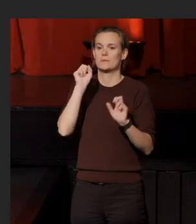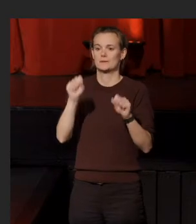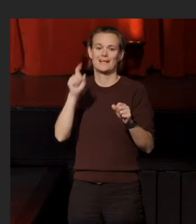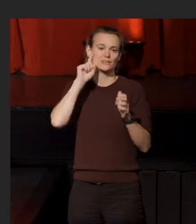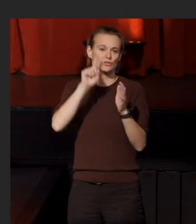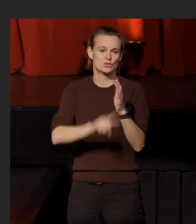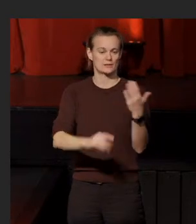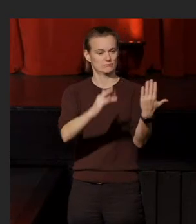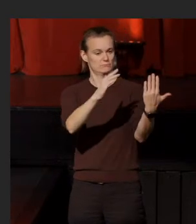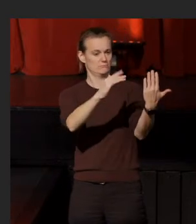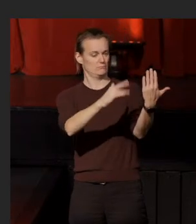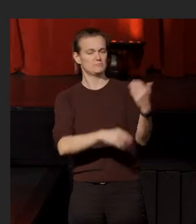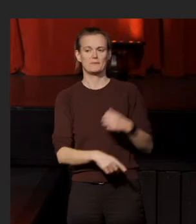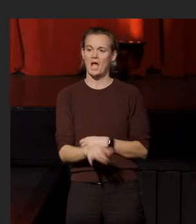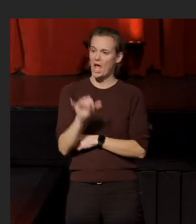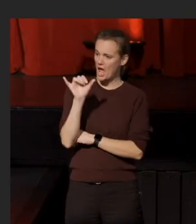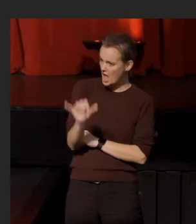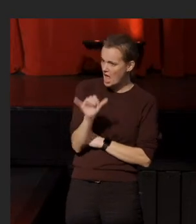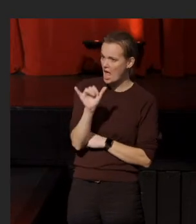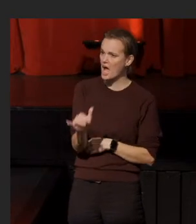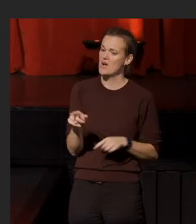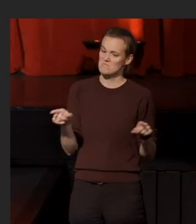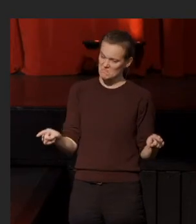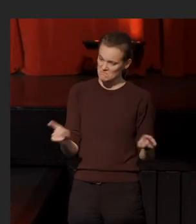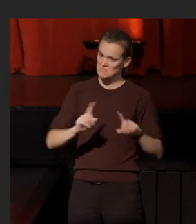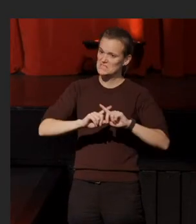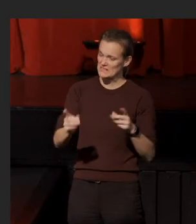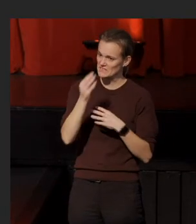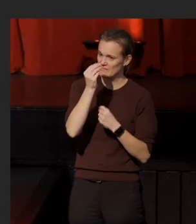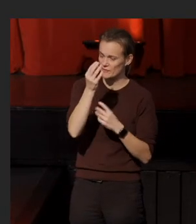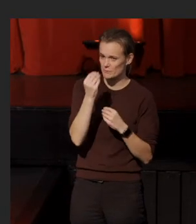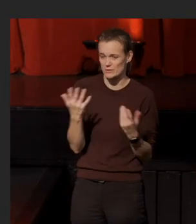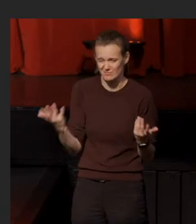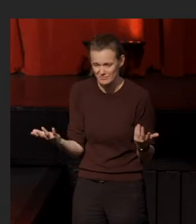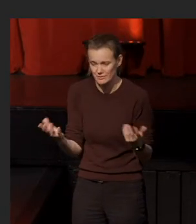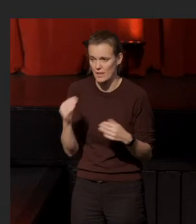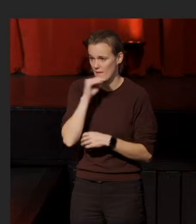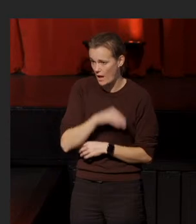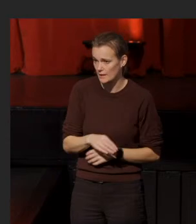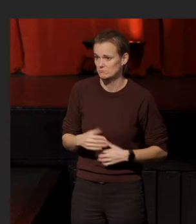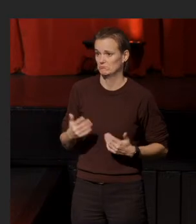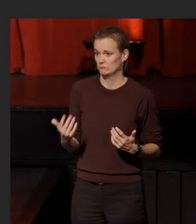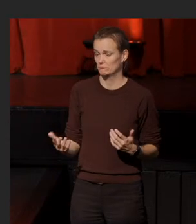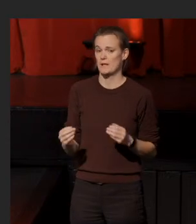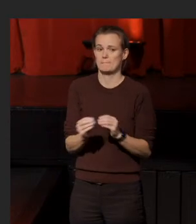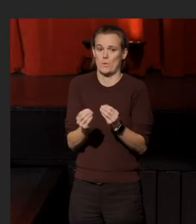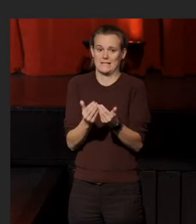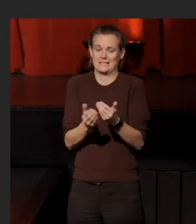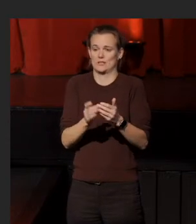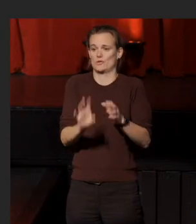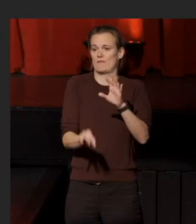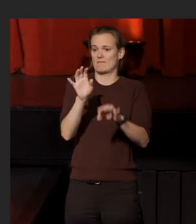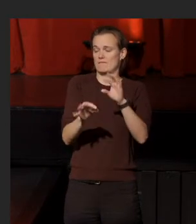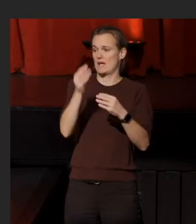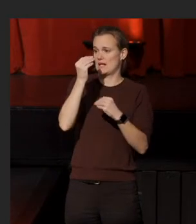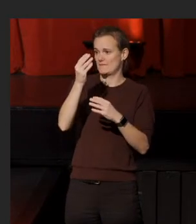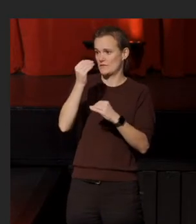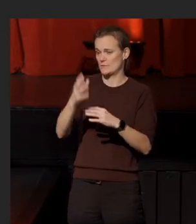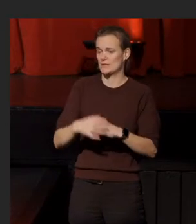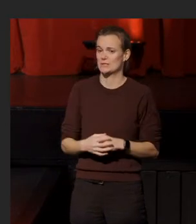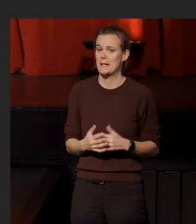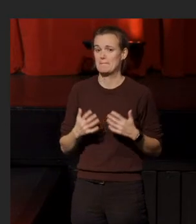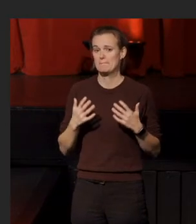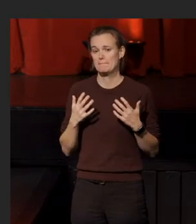actually posted. And this is helpful, certainly, but a lot is missed because it relies on people to self-tag